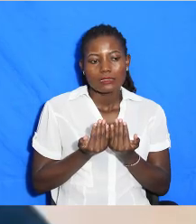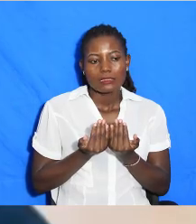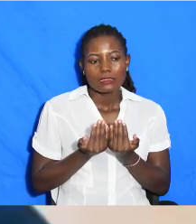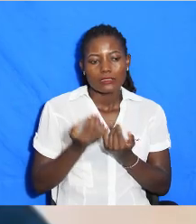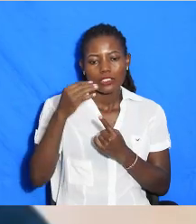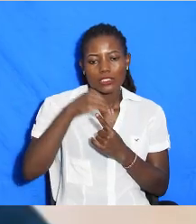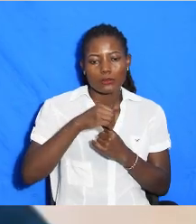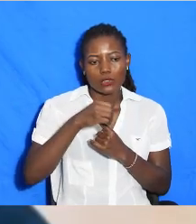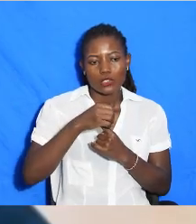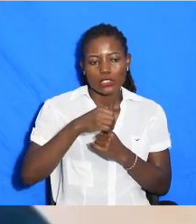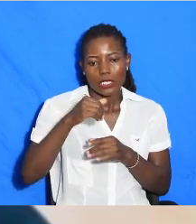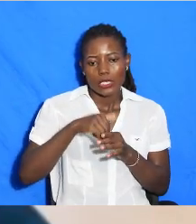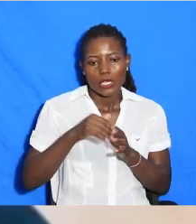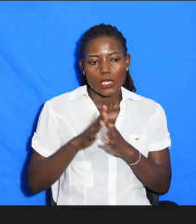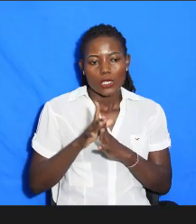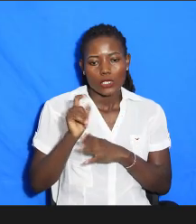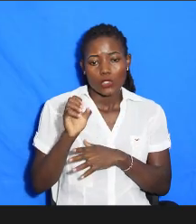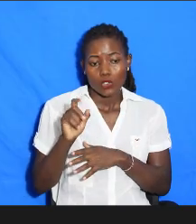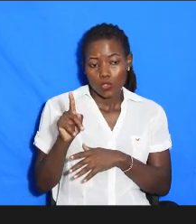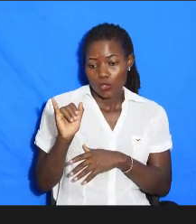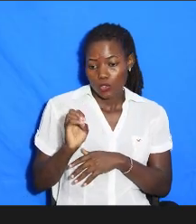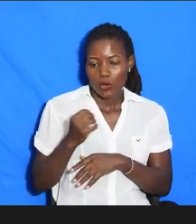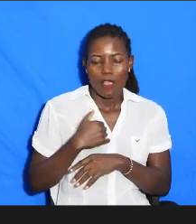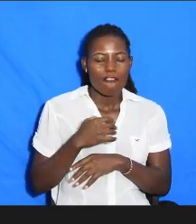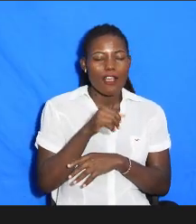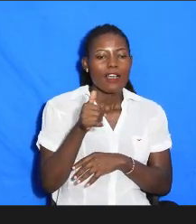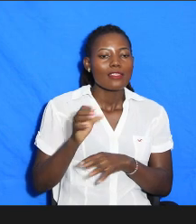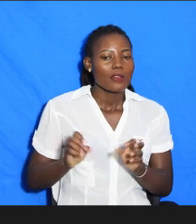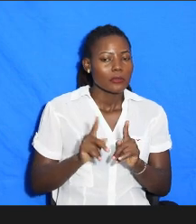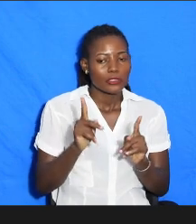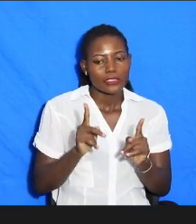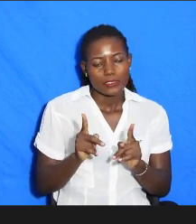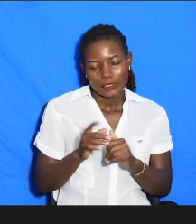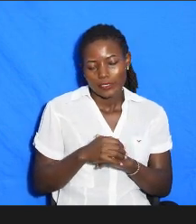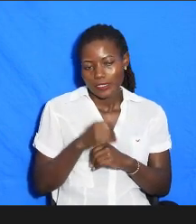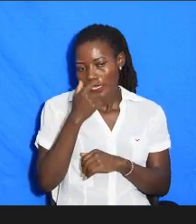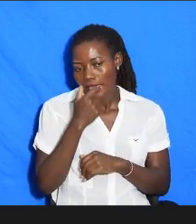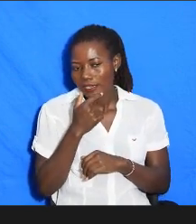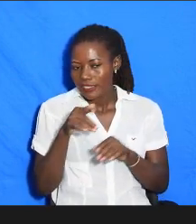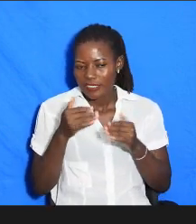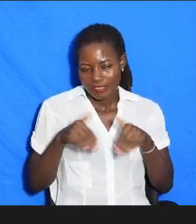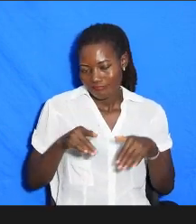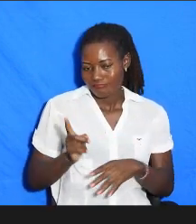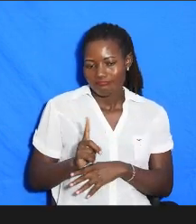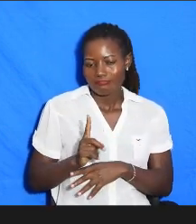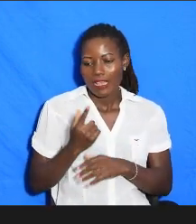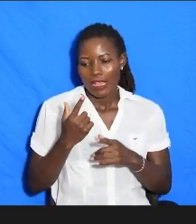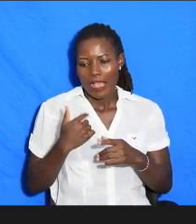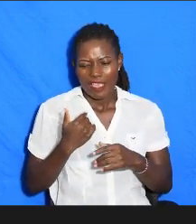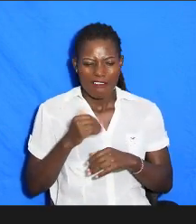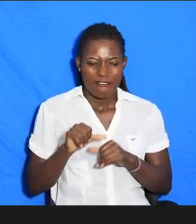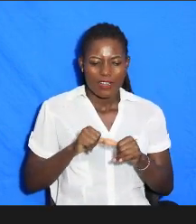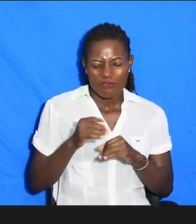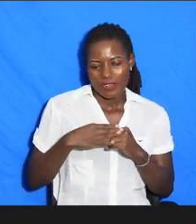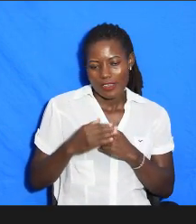like, I still have another opportunity. I don't see age as the limit. I still have, let me say around